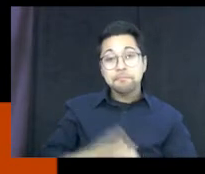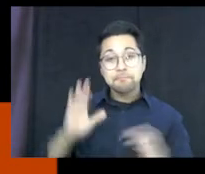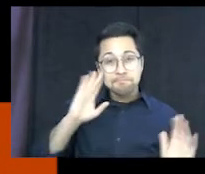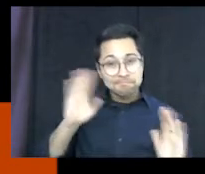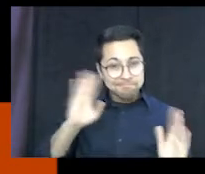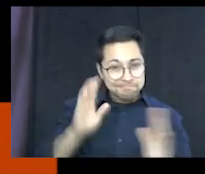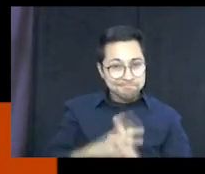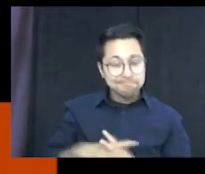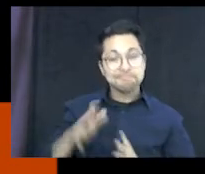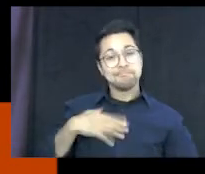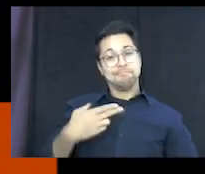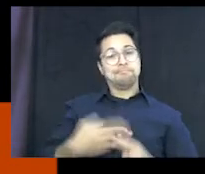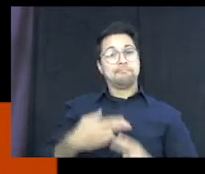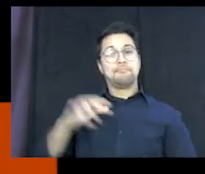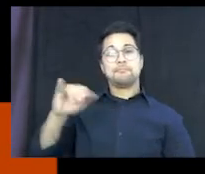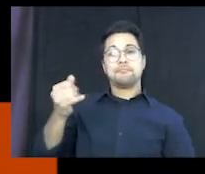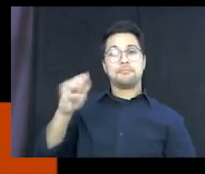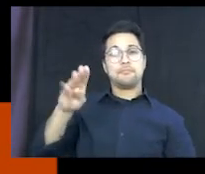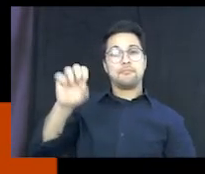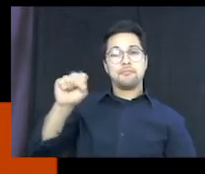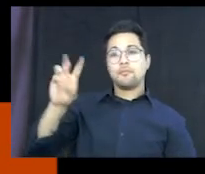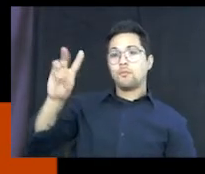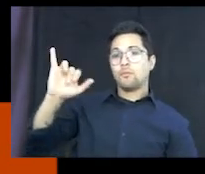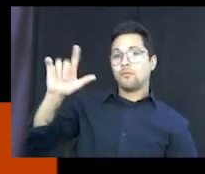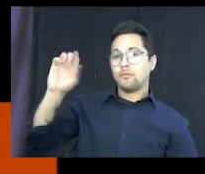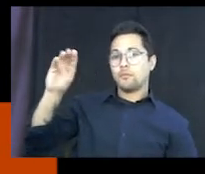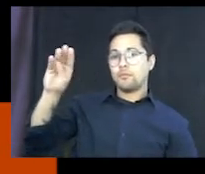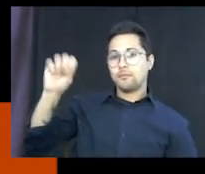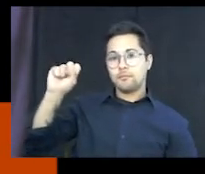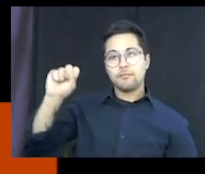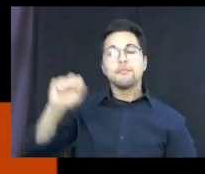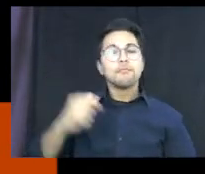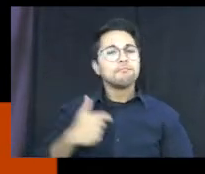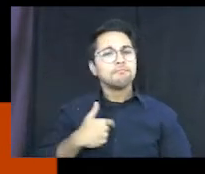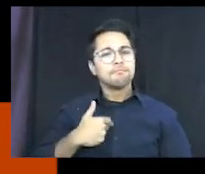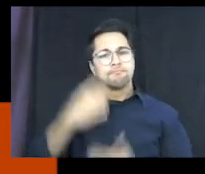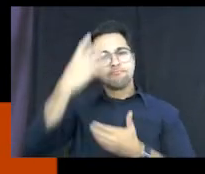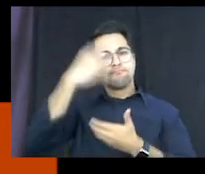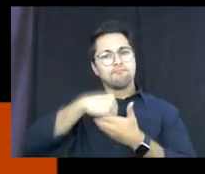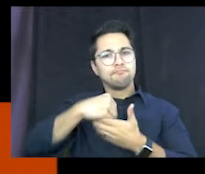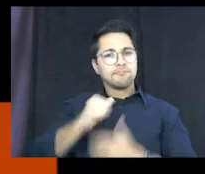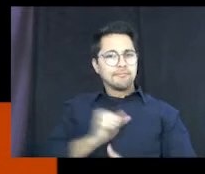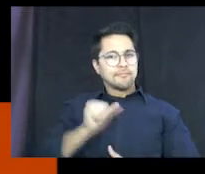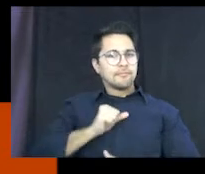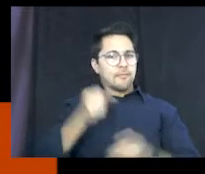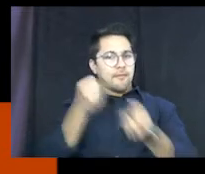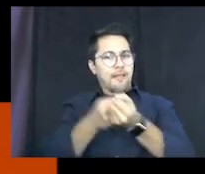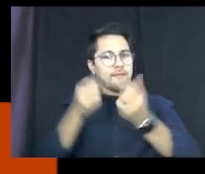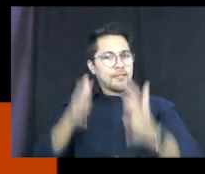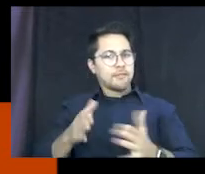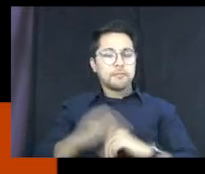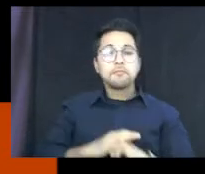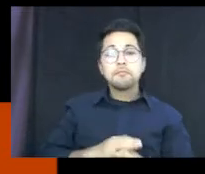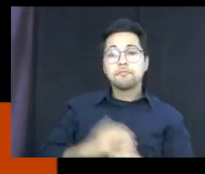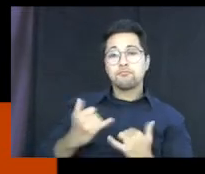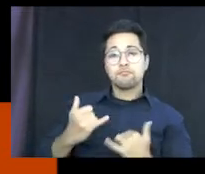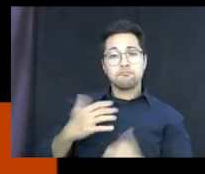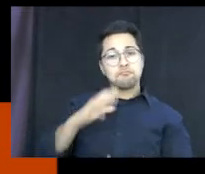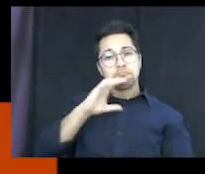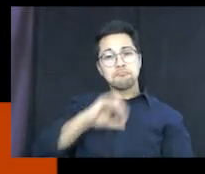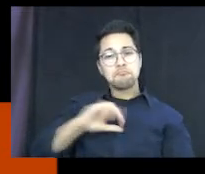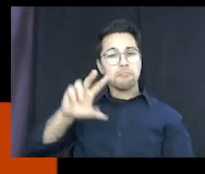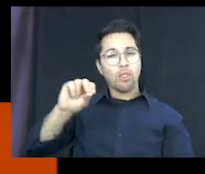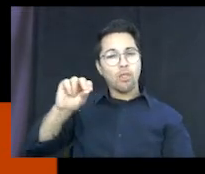Greetings. My name is James Williams. I am an autistic self-advocate, currently in my